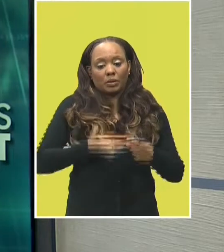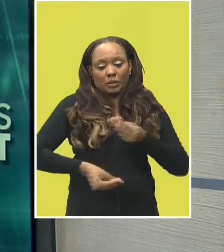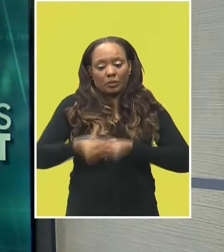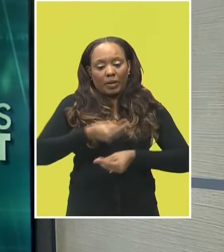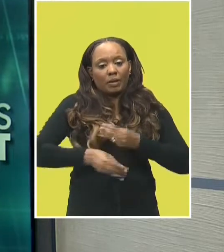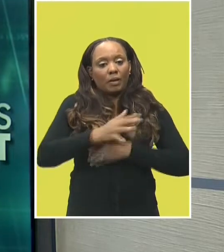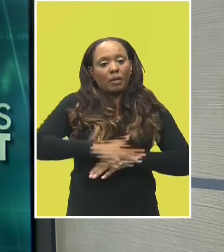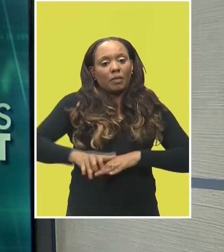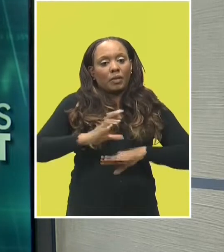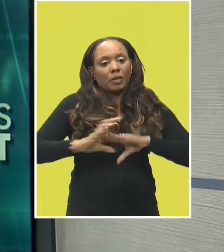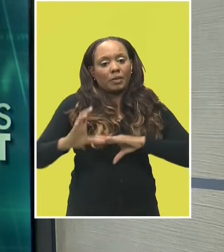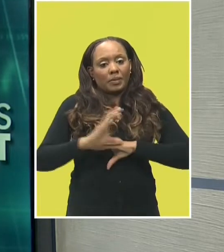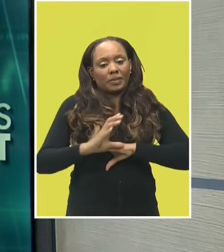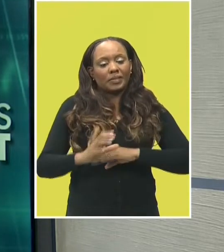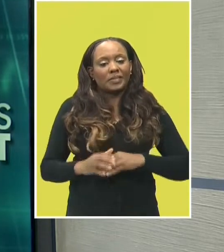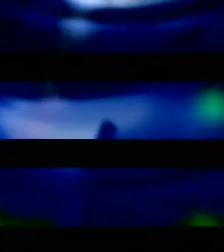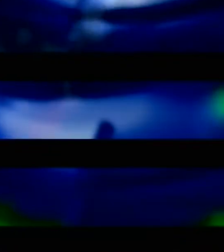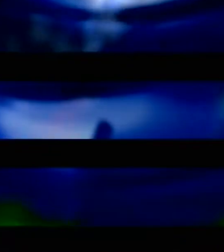our region.